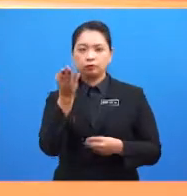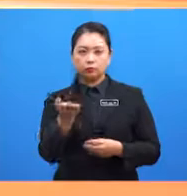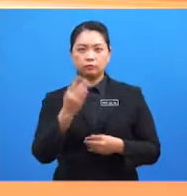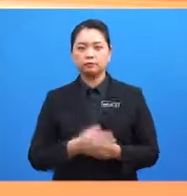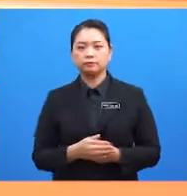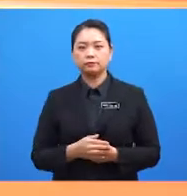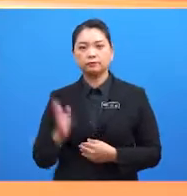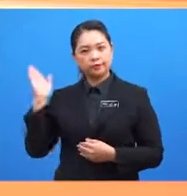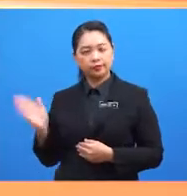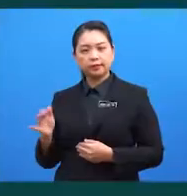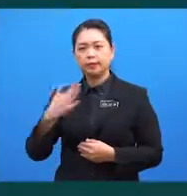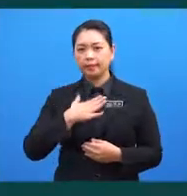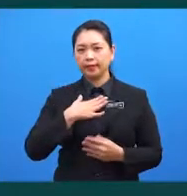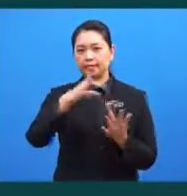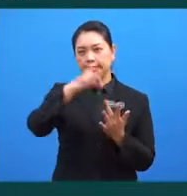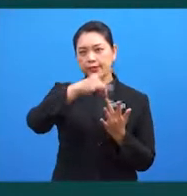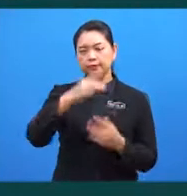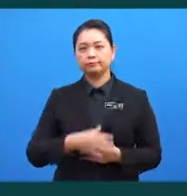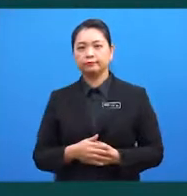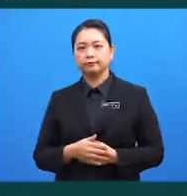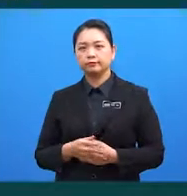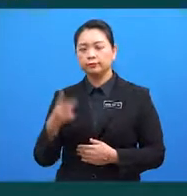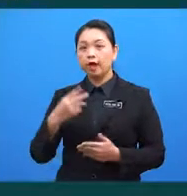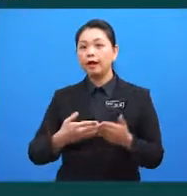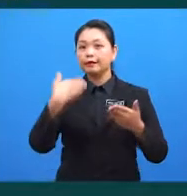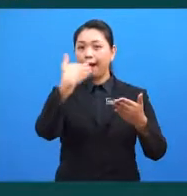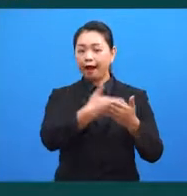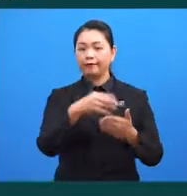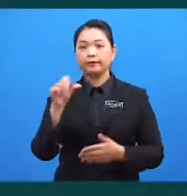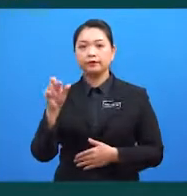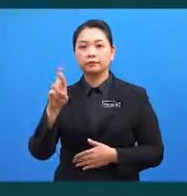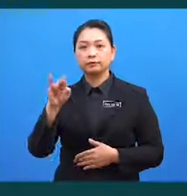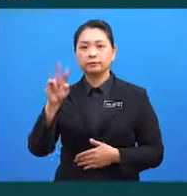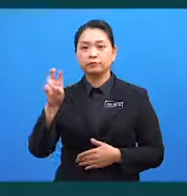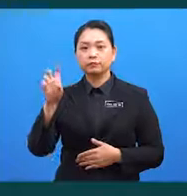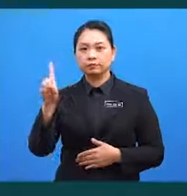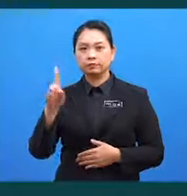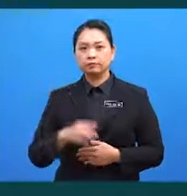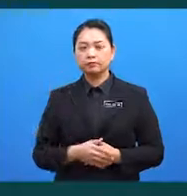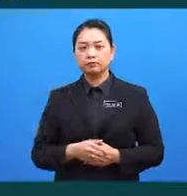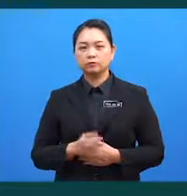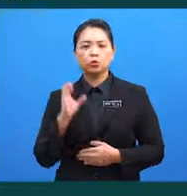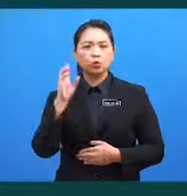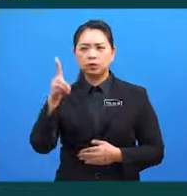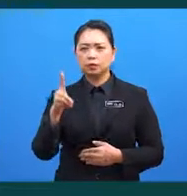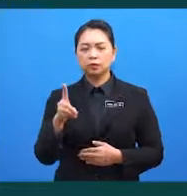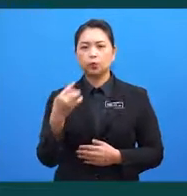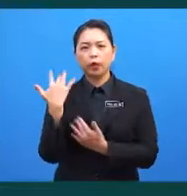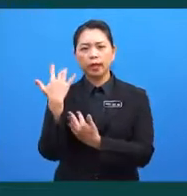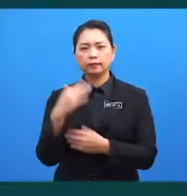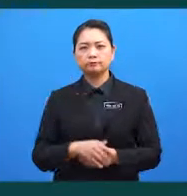Here is my selection. Arrive, you reach at the place. Couldn't wait, so